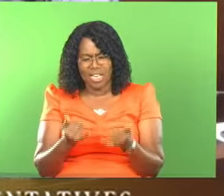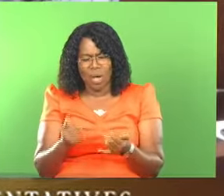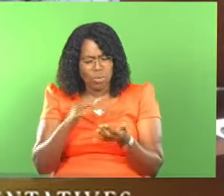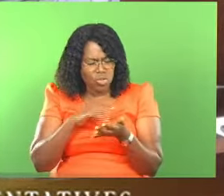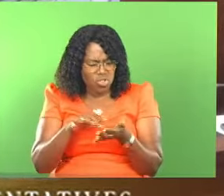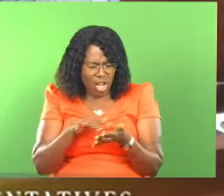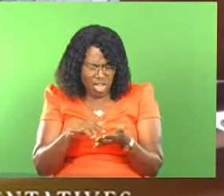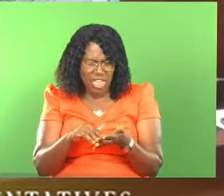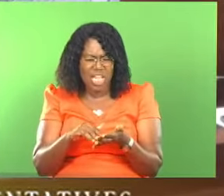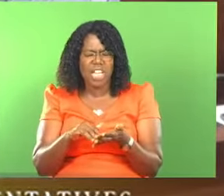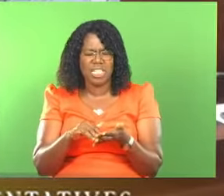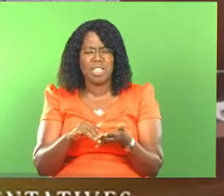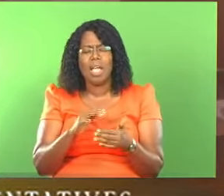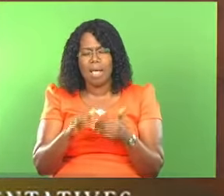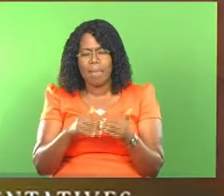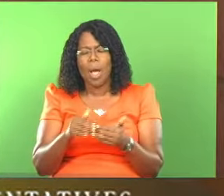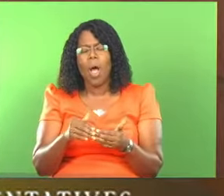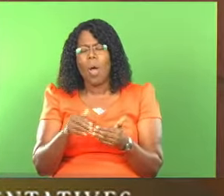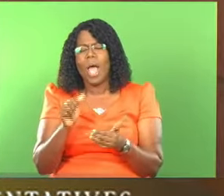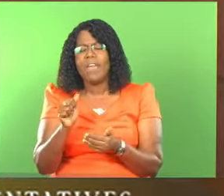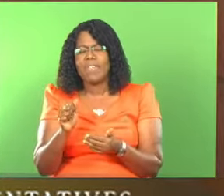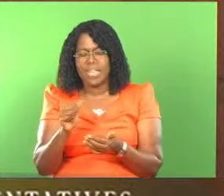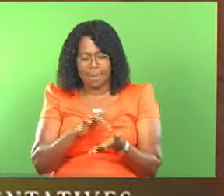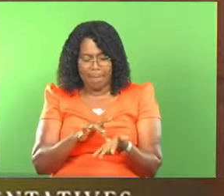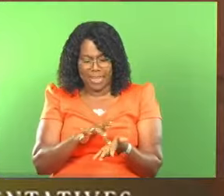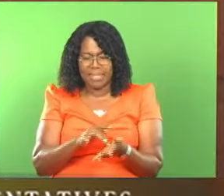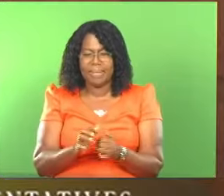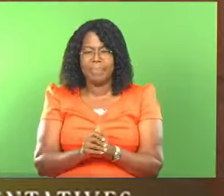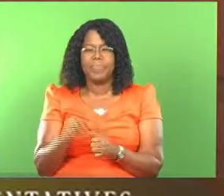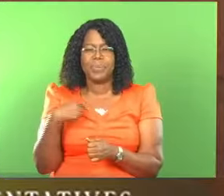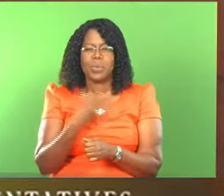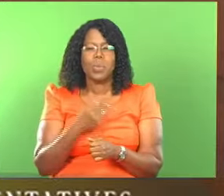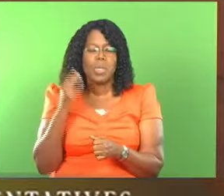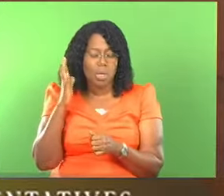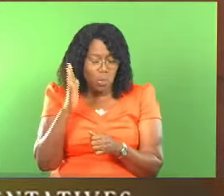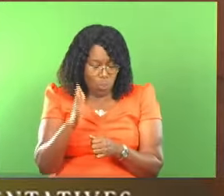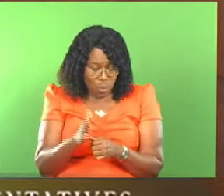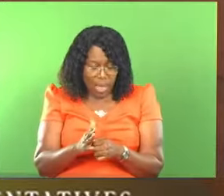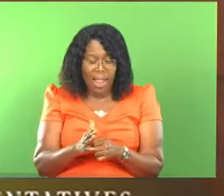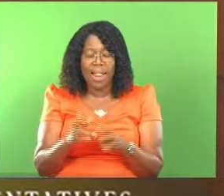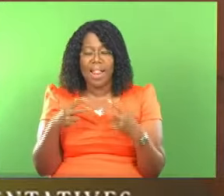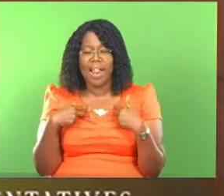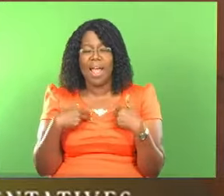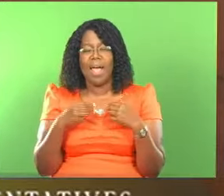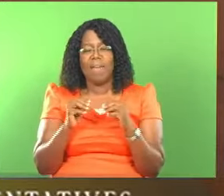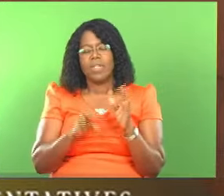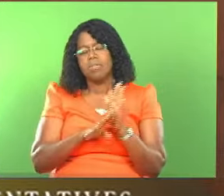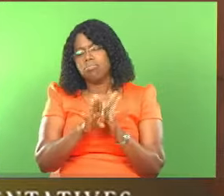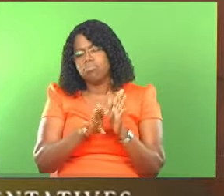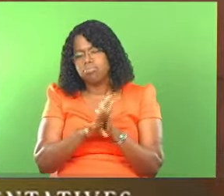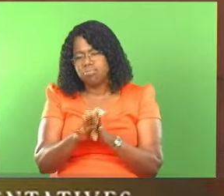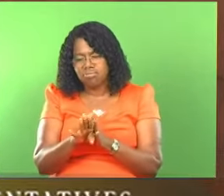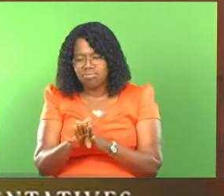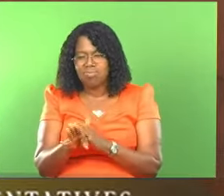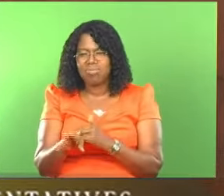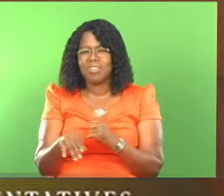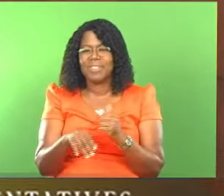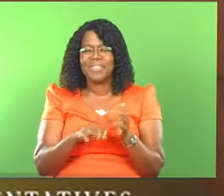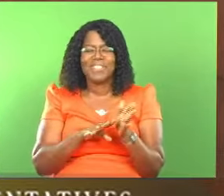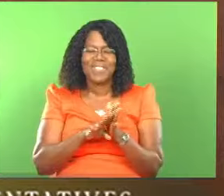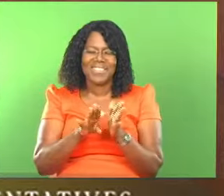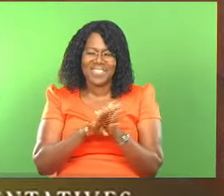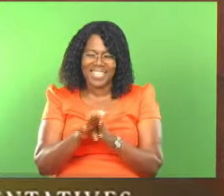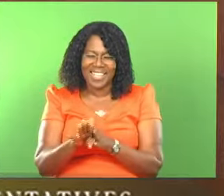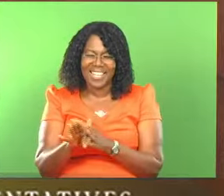We'll be expanding the Mahatma Gandhi Institute's reach and transforming Nelson Island into a